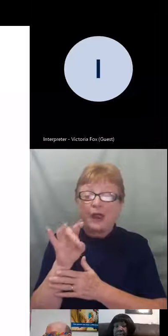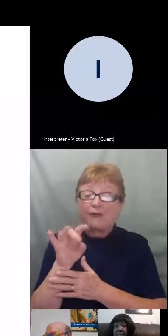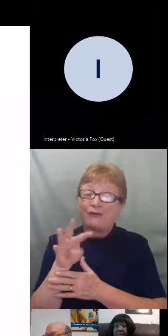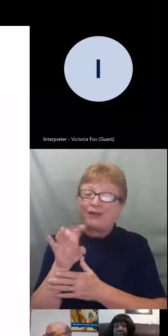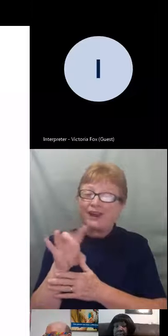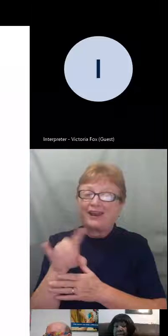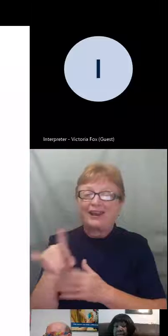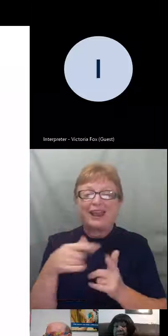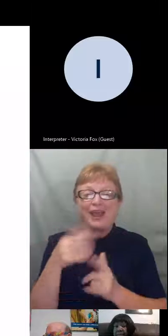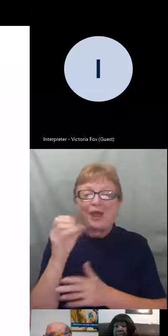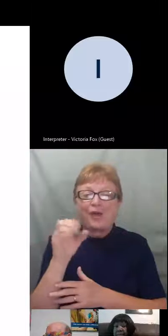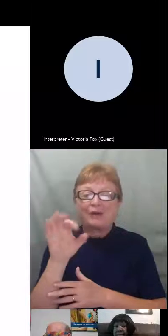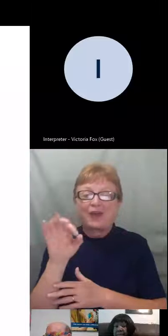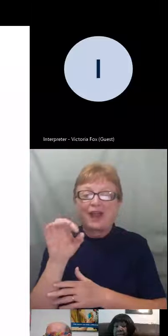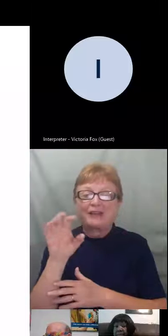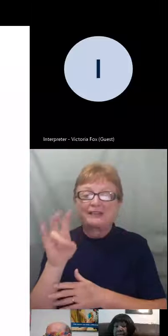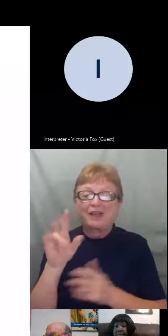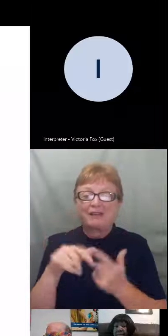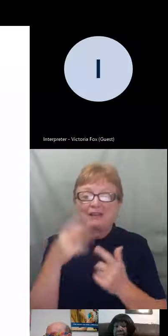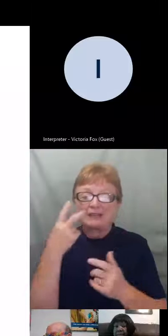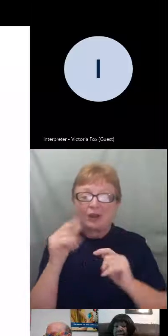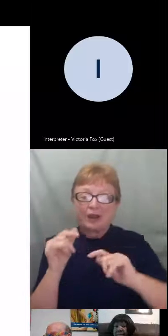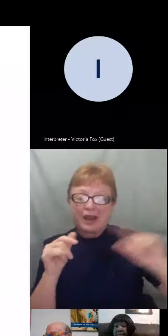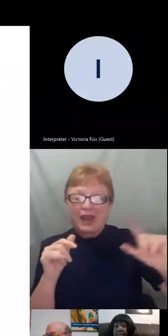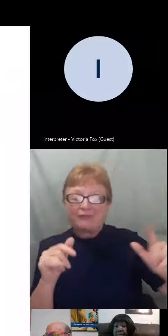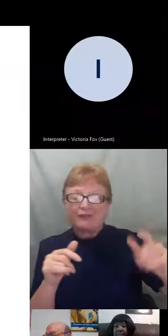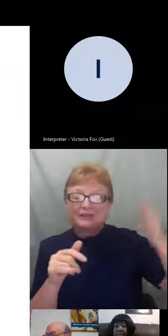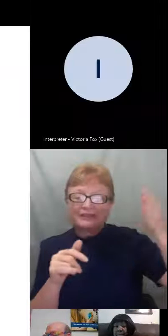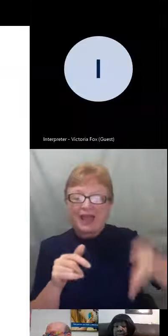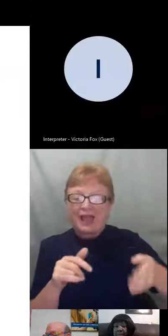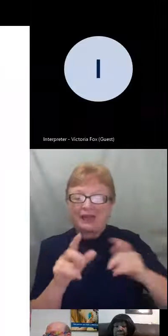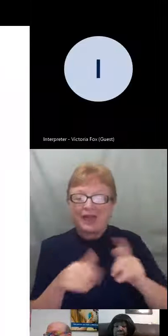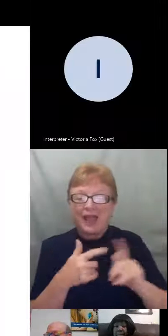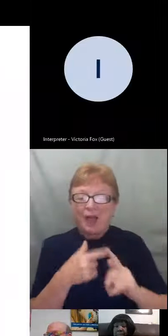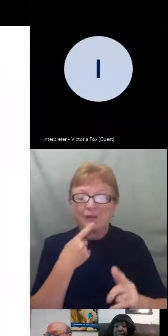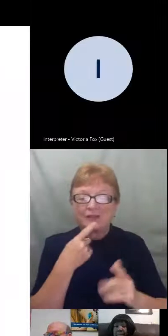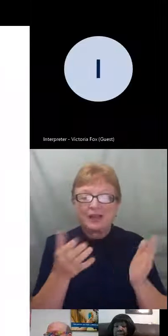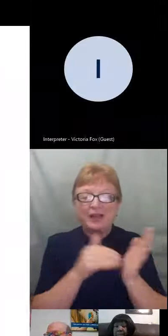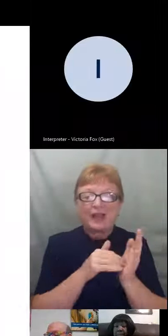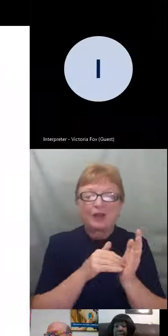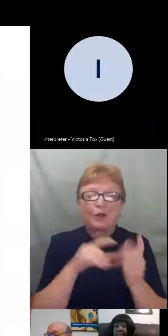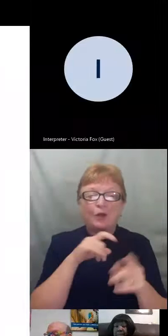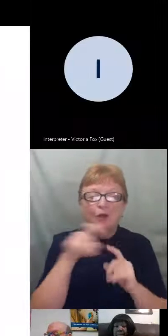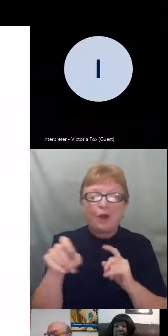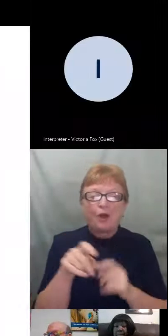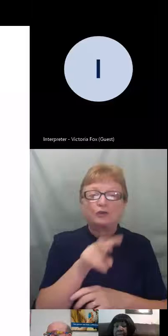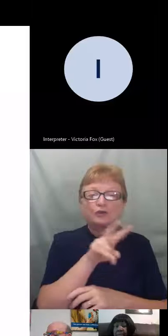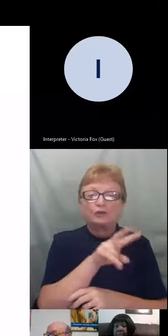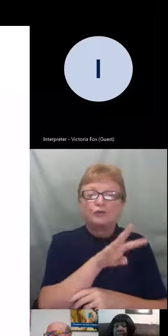866-848-097 # as seen on the left side of the slide. I'll repeat this. You would call